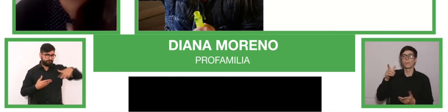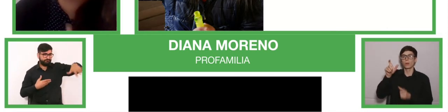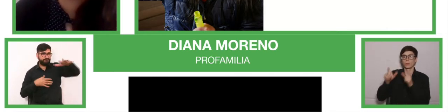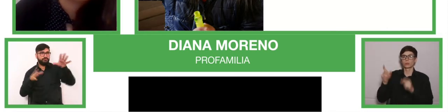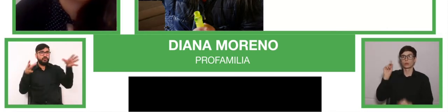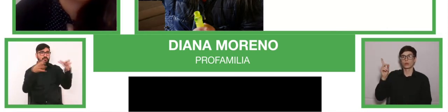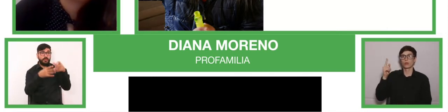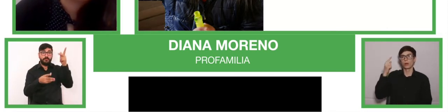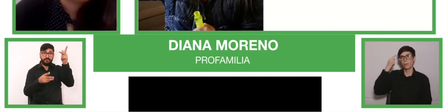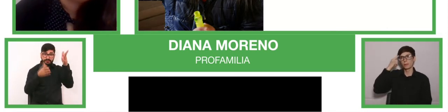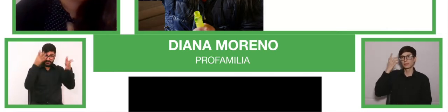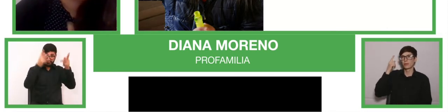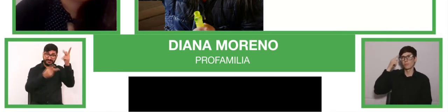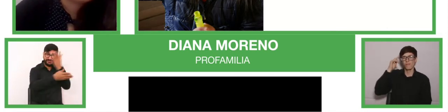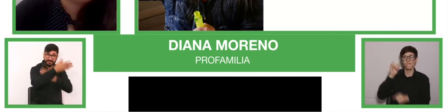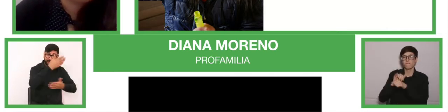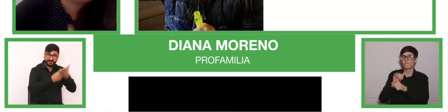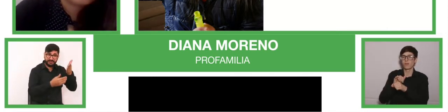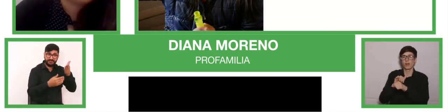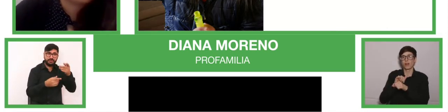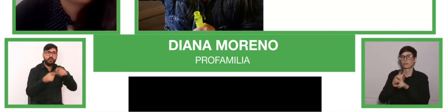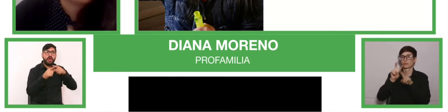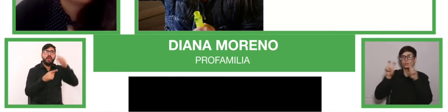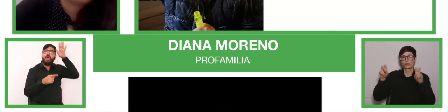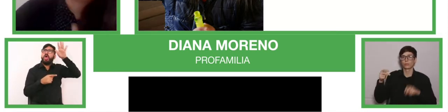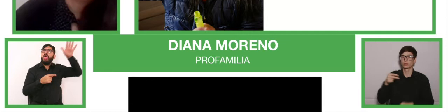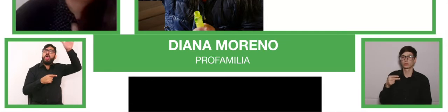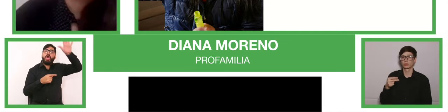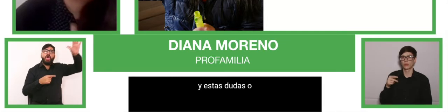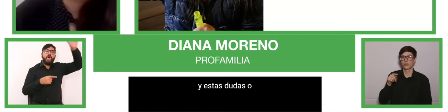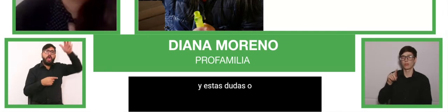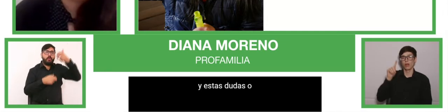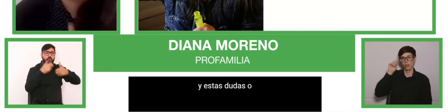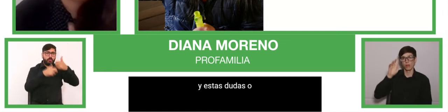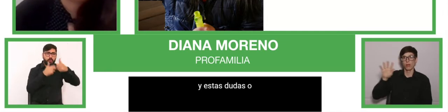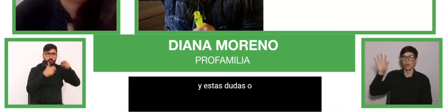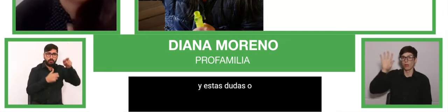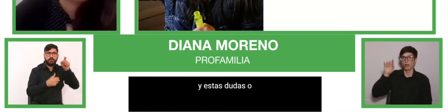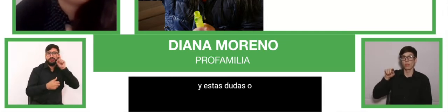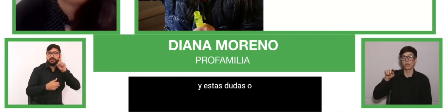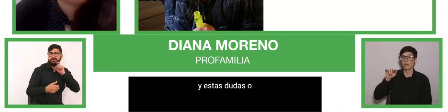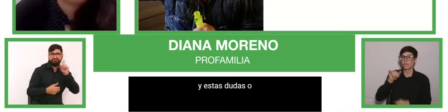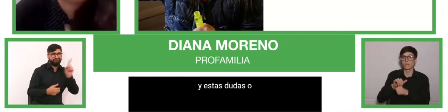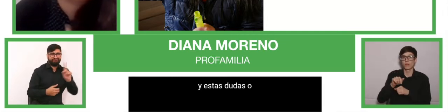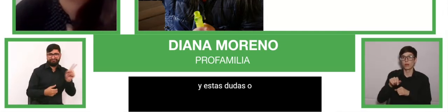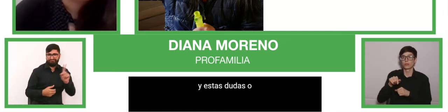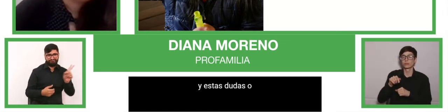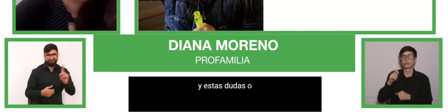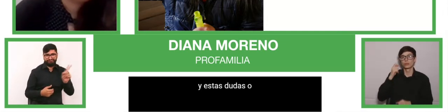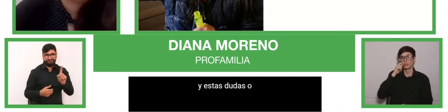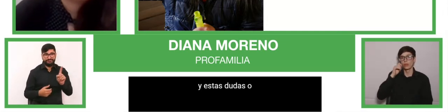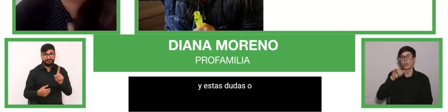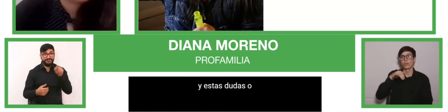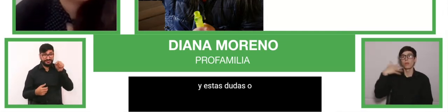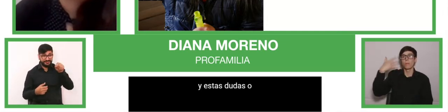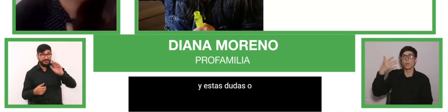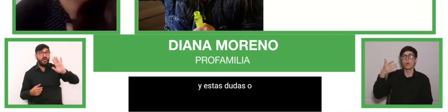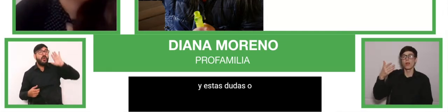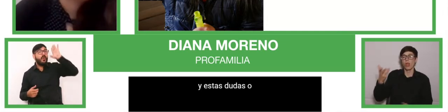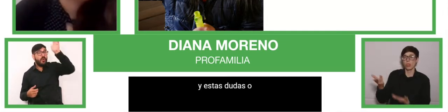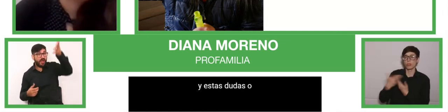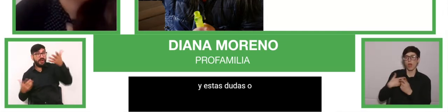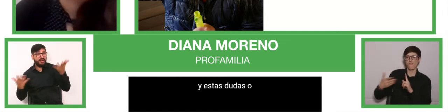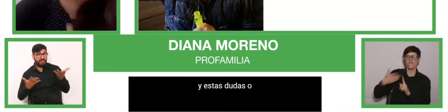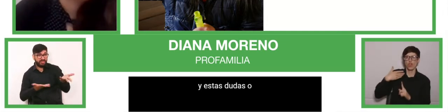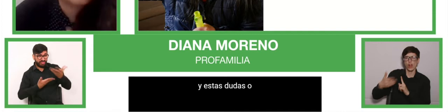their sexuality. These stereotypes sometimes are made concrete in forms of violence, such as for